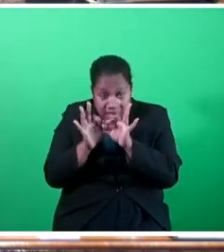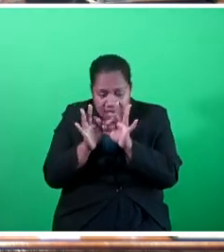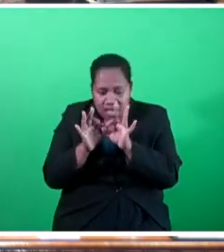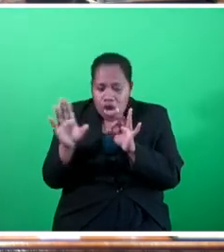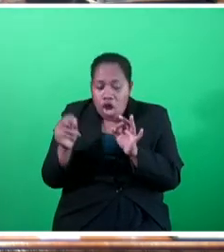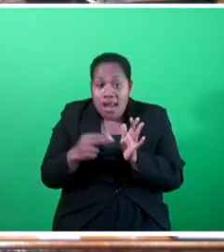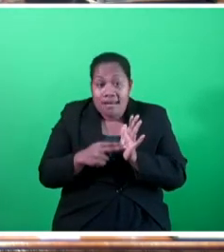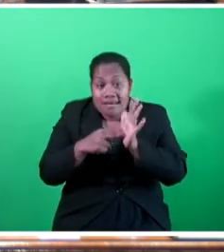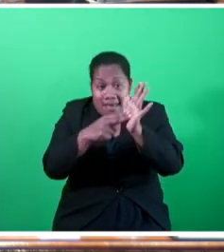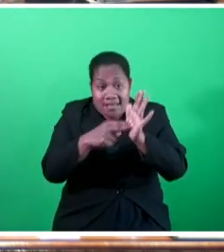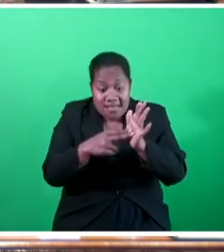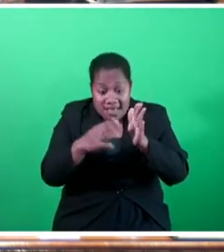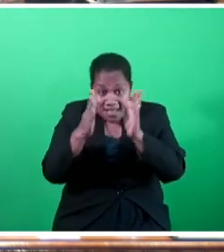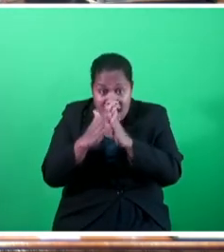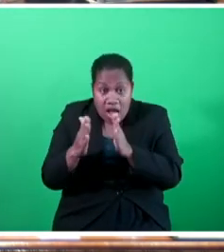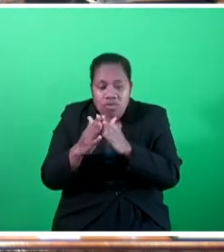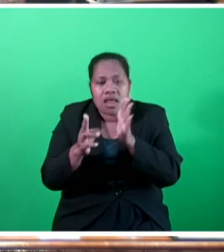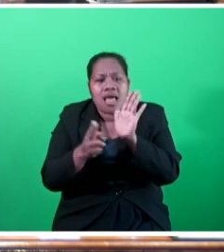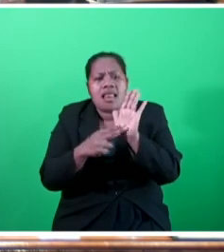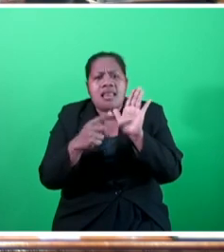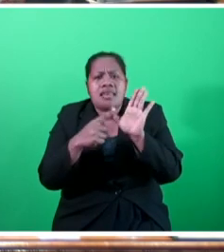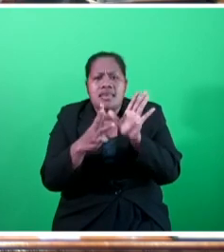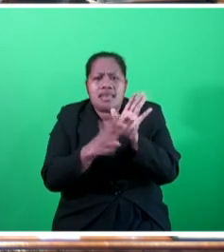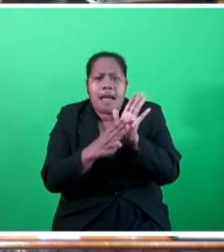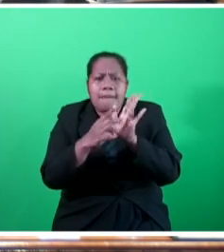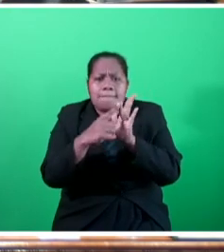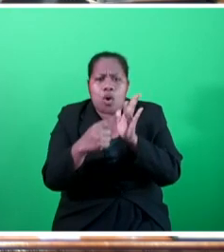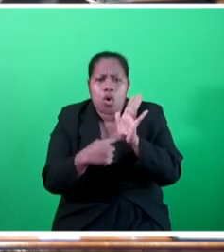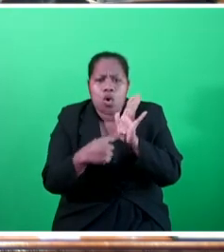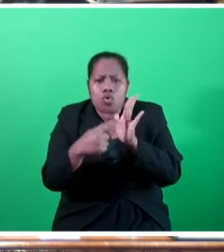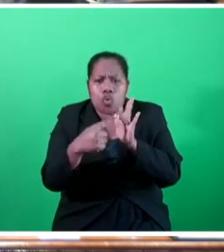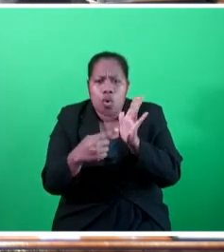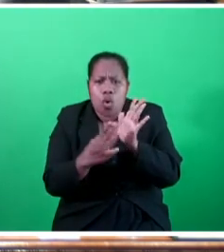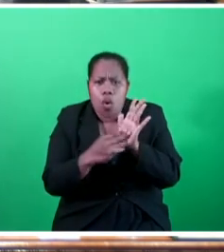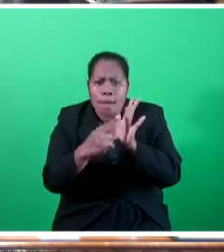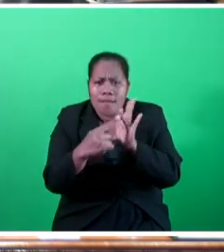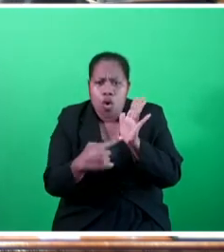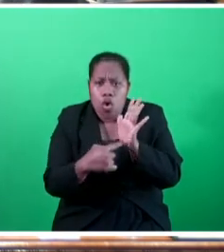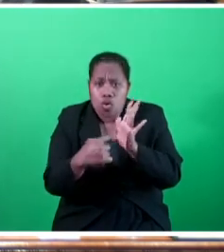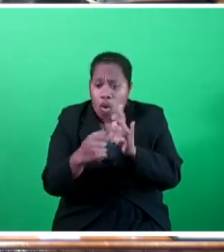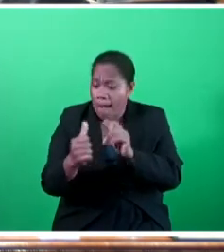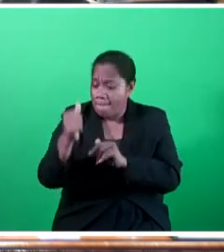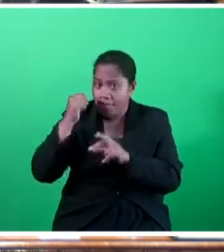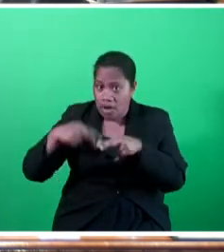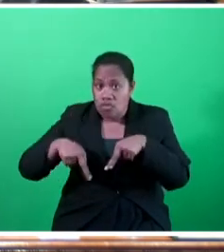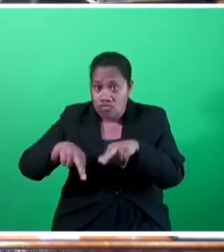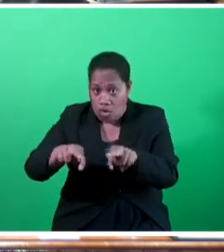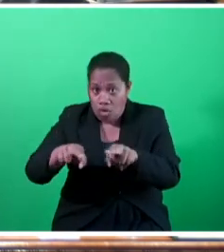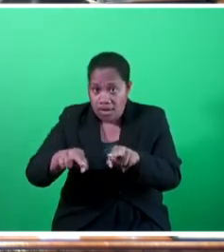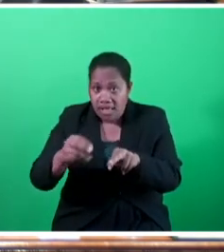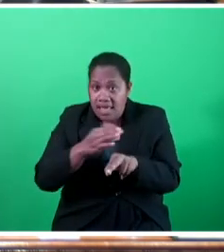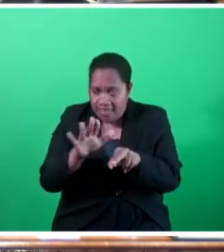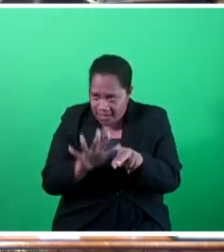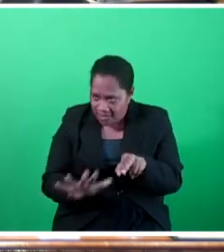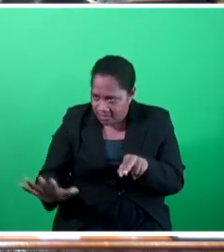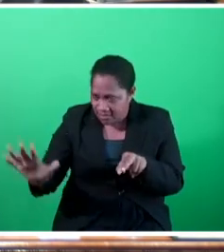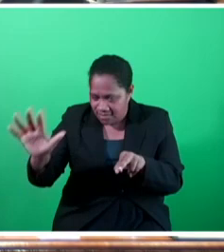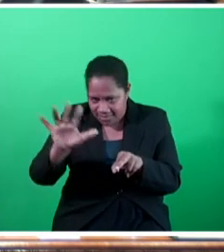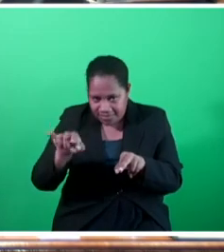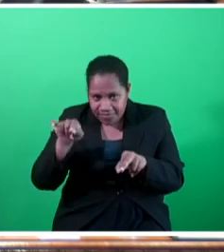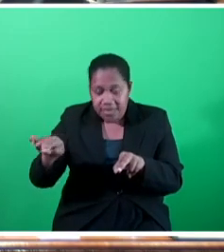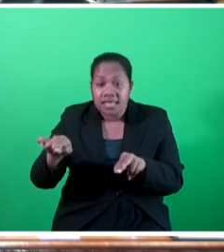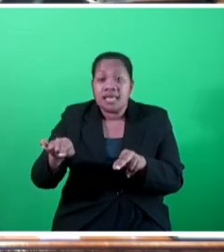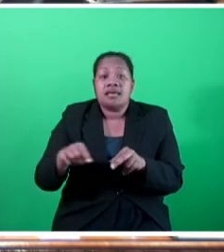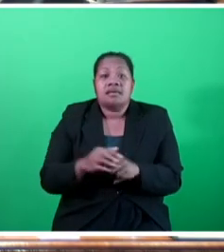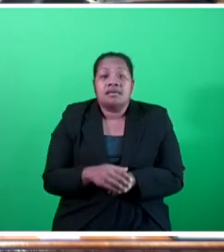Nomotomoto, coming up to the back road, and then, which is the largest section, and then you have got the upstream project. Now